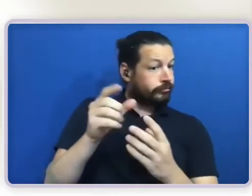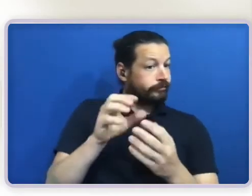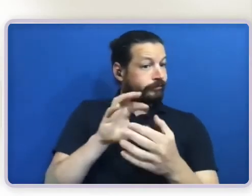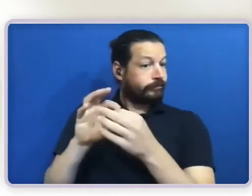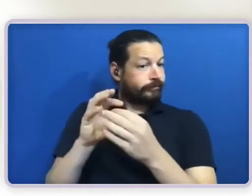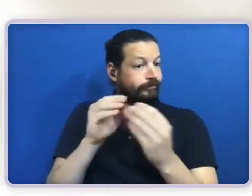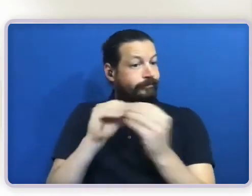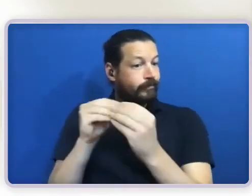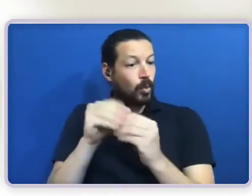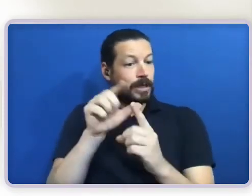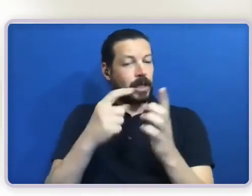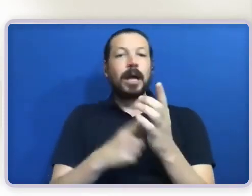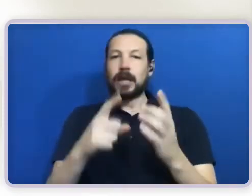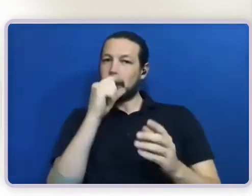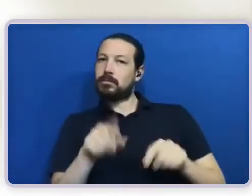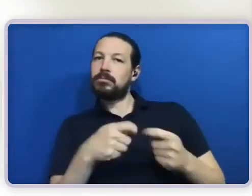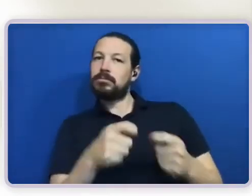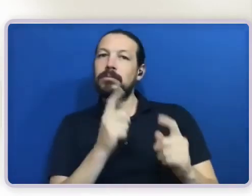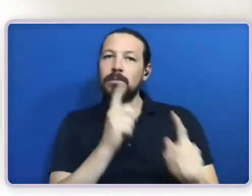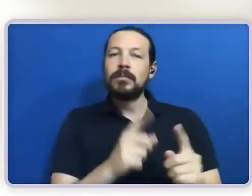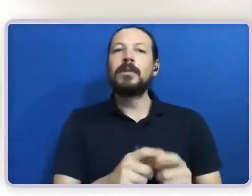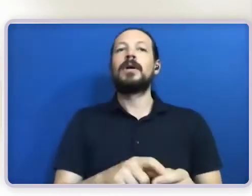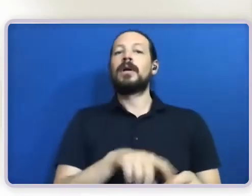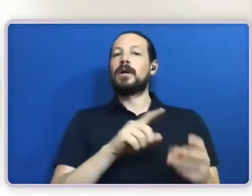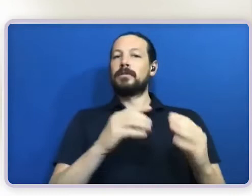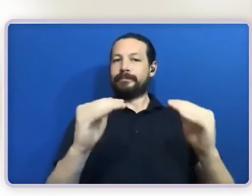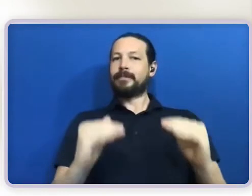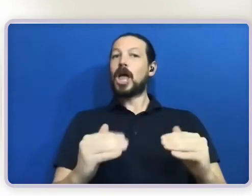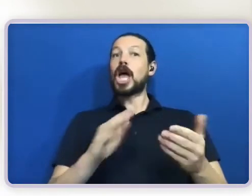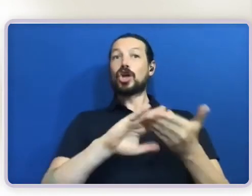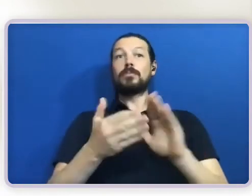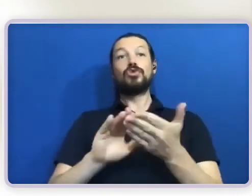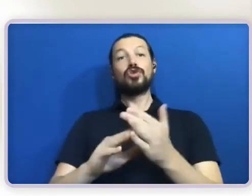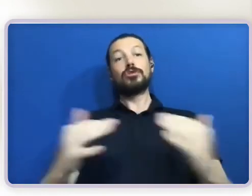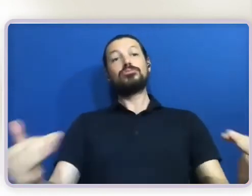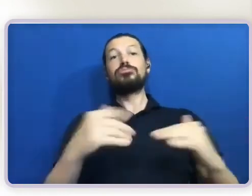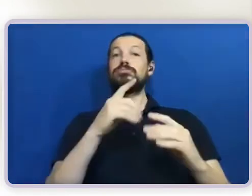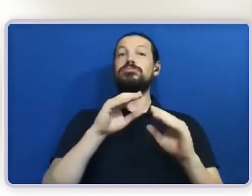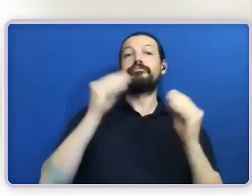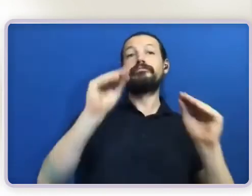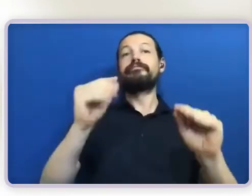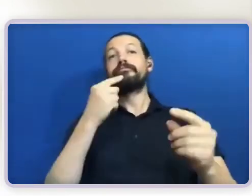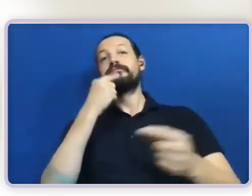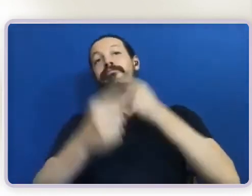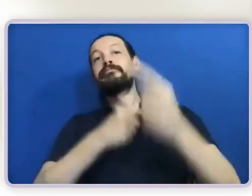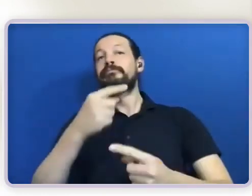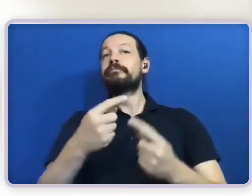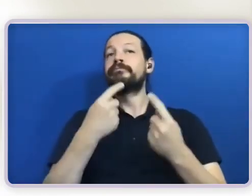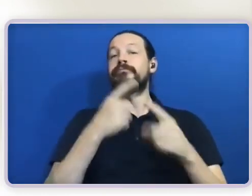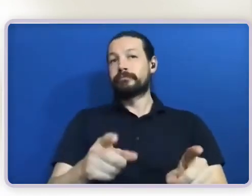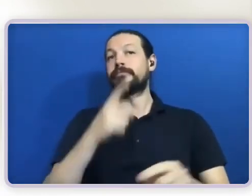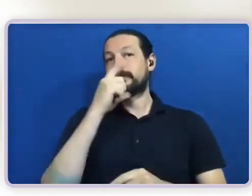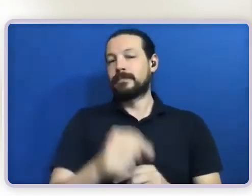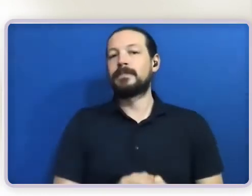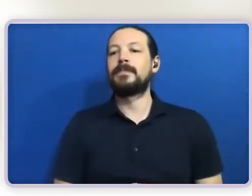We can deliver community legal education to interested groups. We work collaboratively with